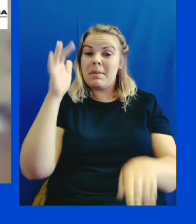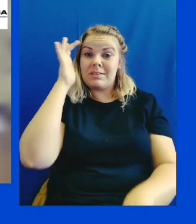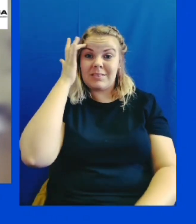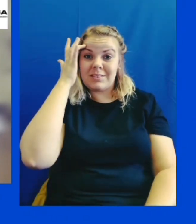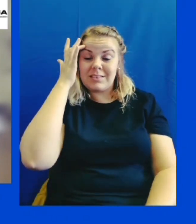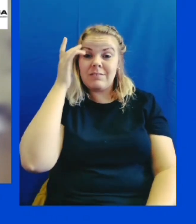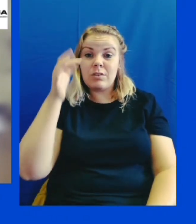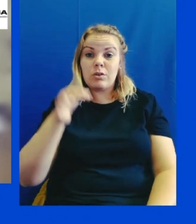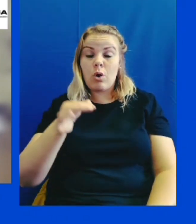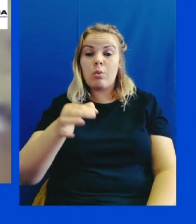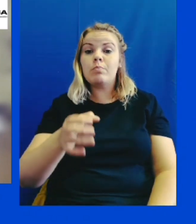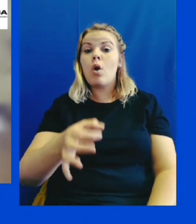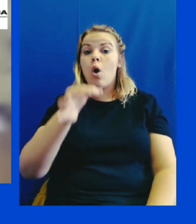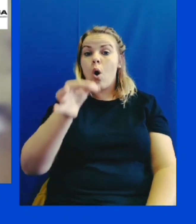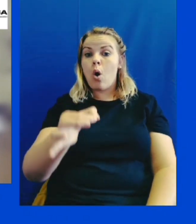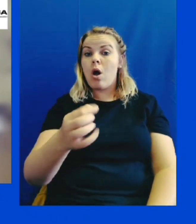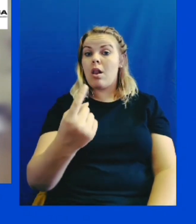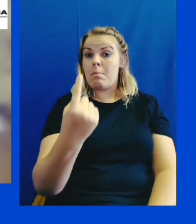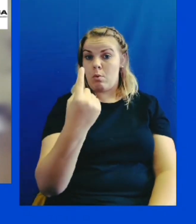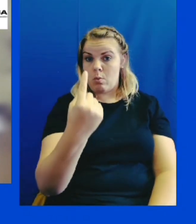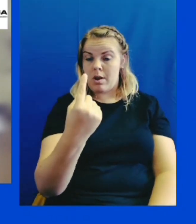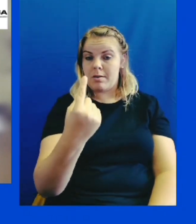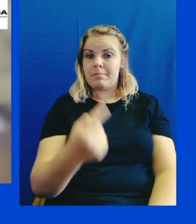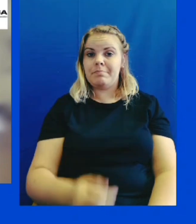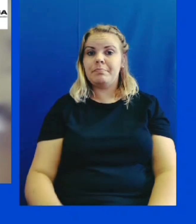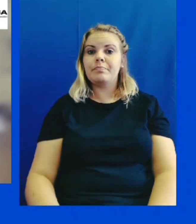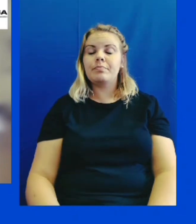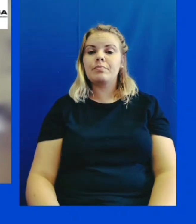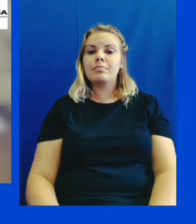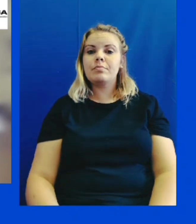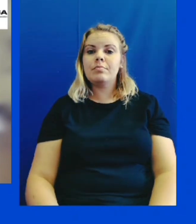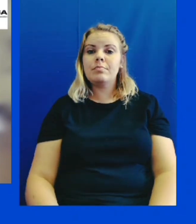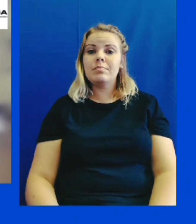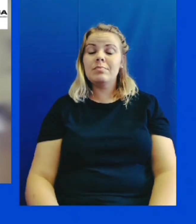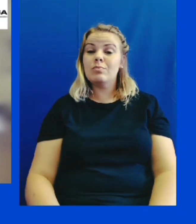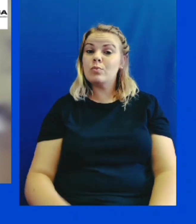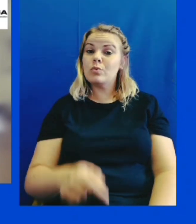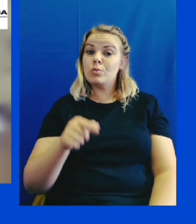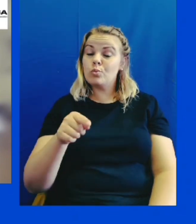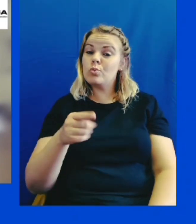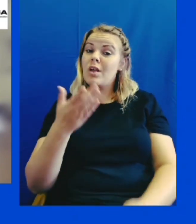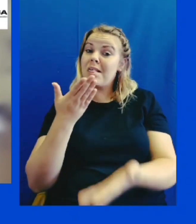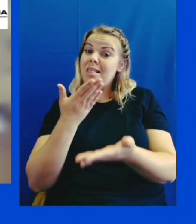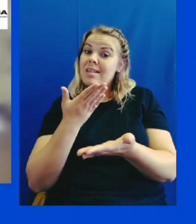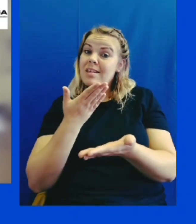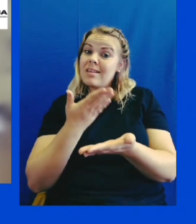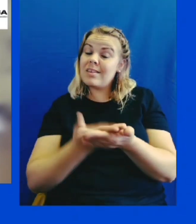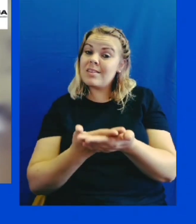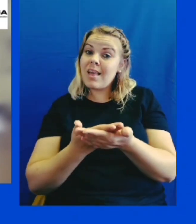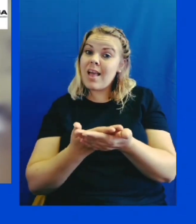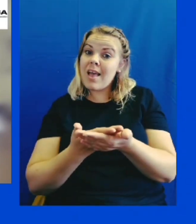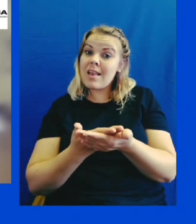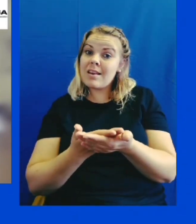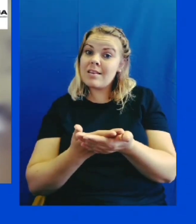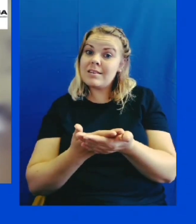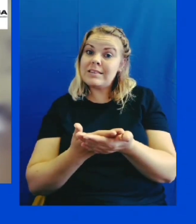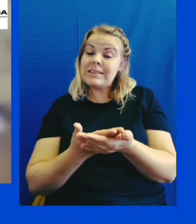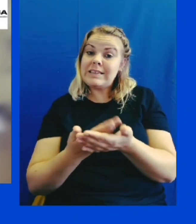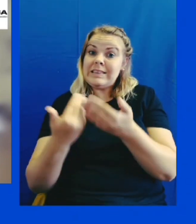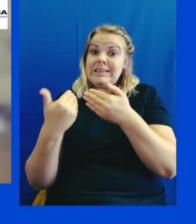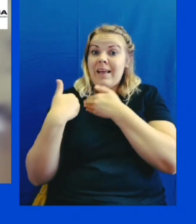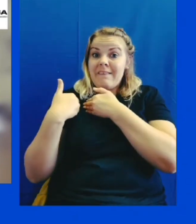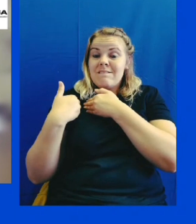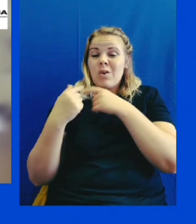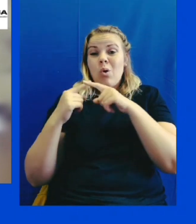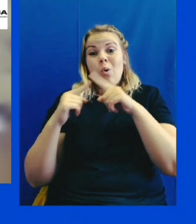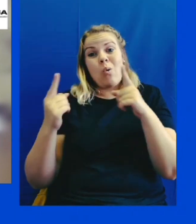struggle. Number one, if you get it can be a risk and reward hole. Sometimes people try to take on